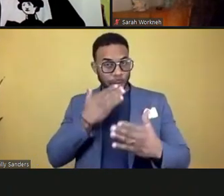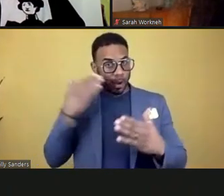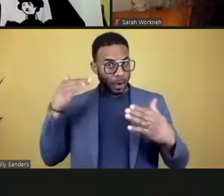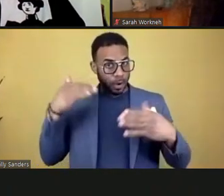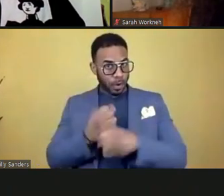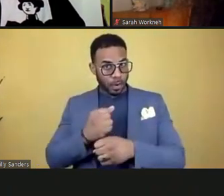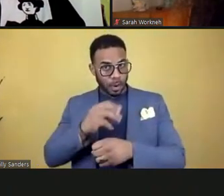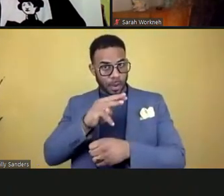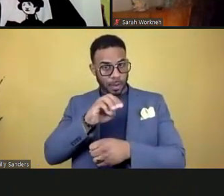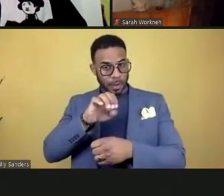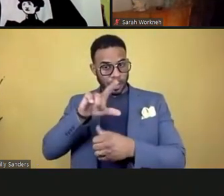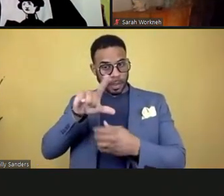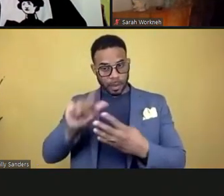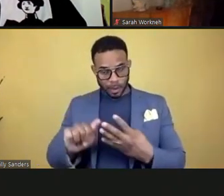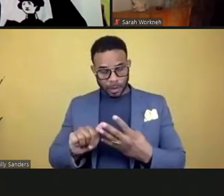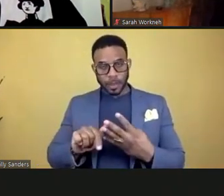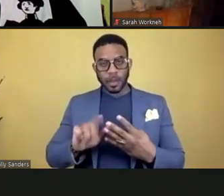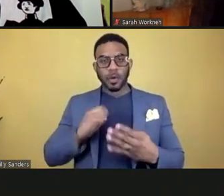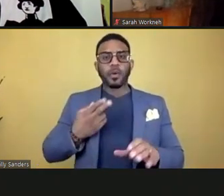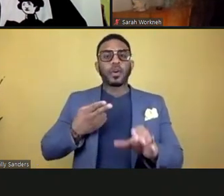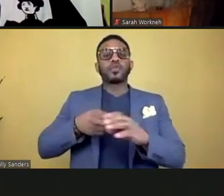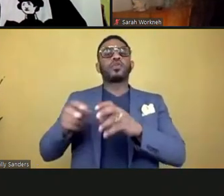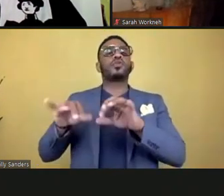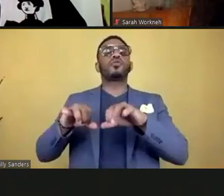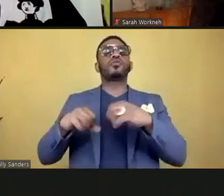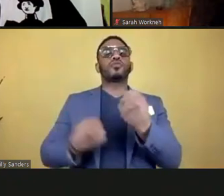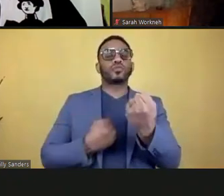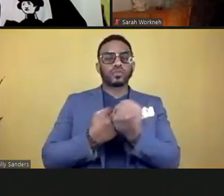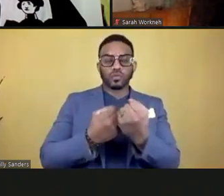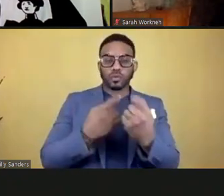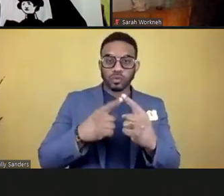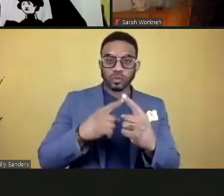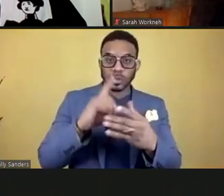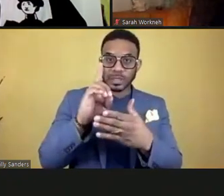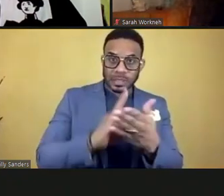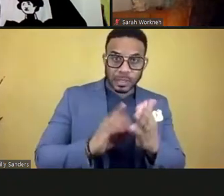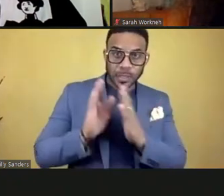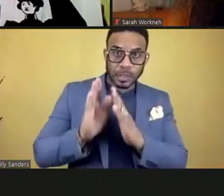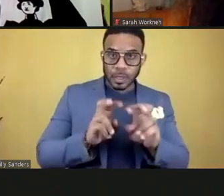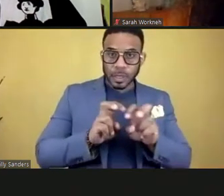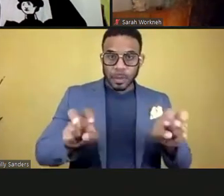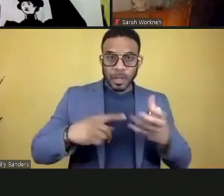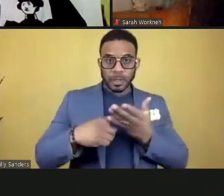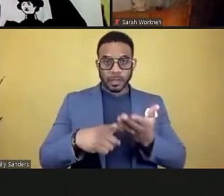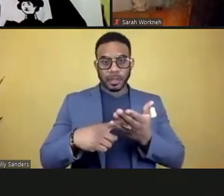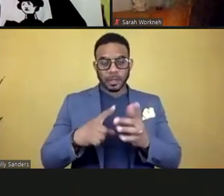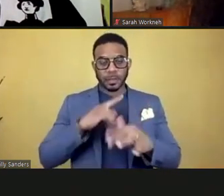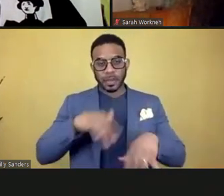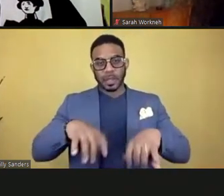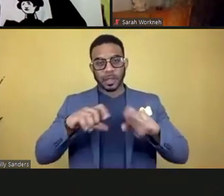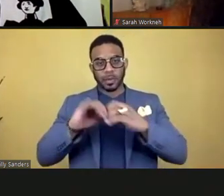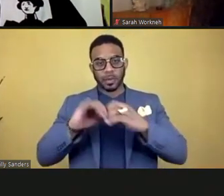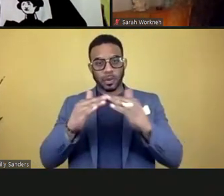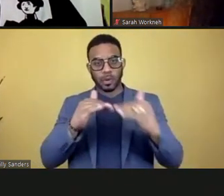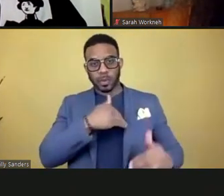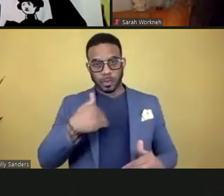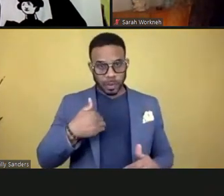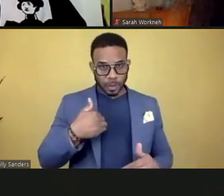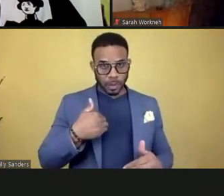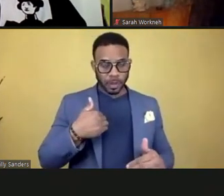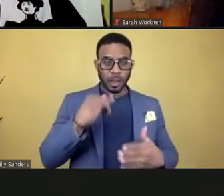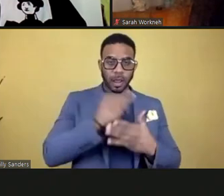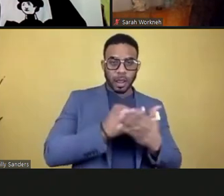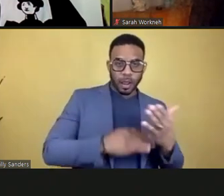as MCLA, where we've joined forces to design panel discussions to be held with community members,